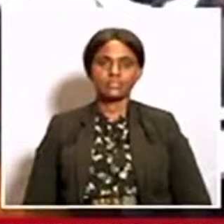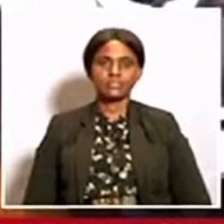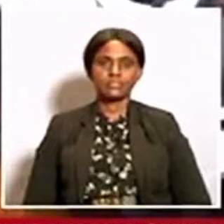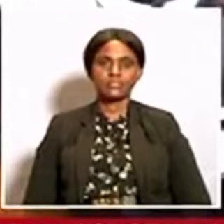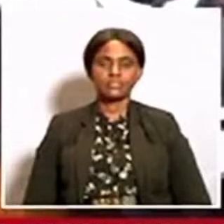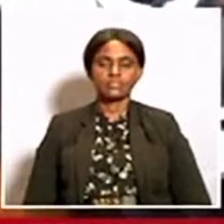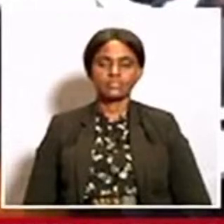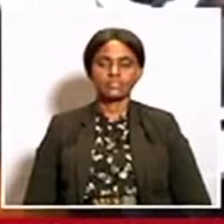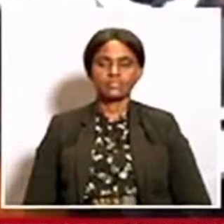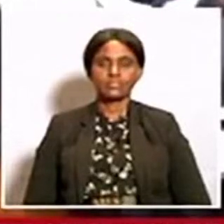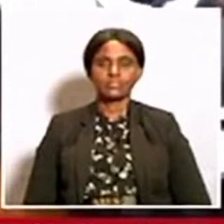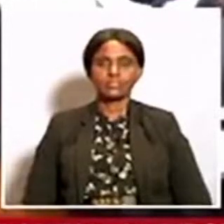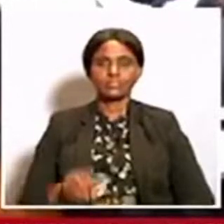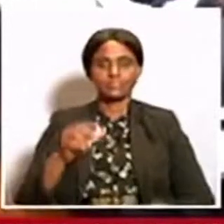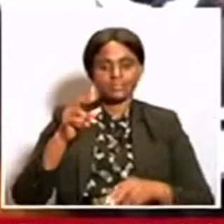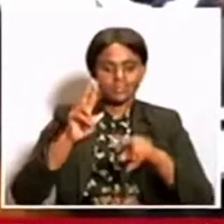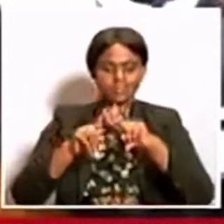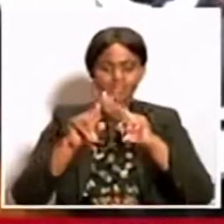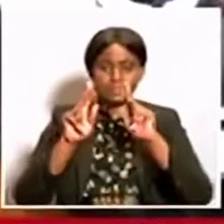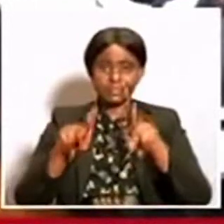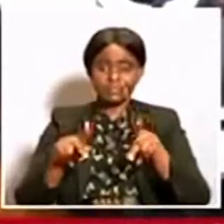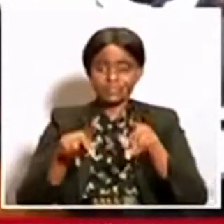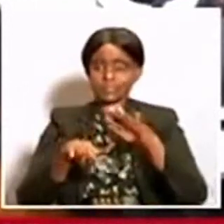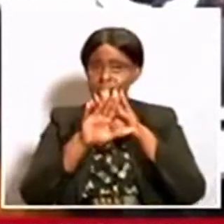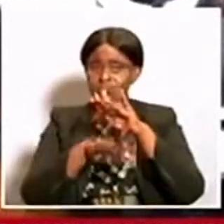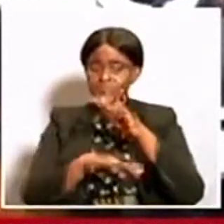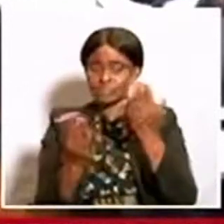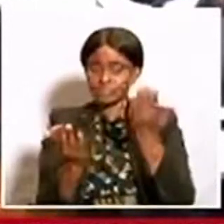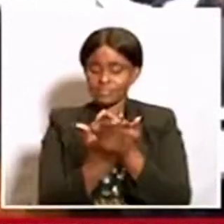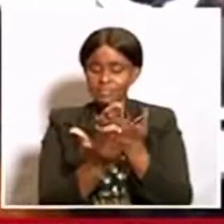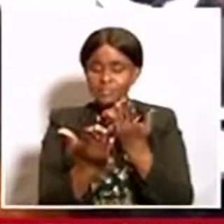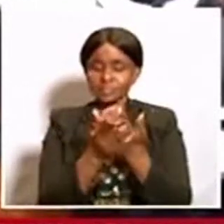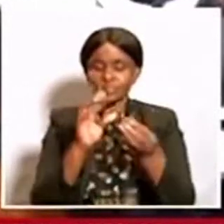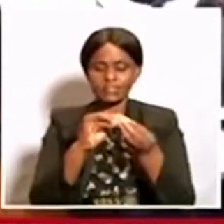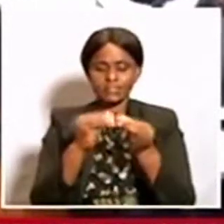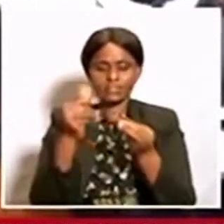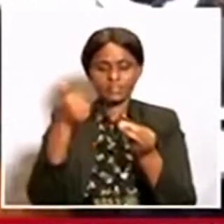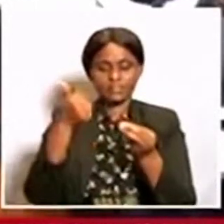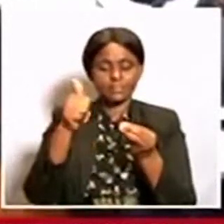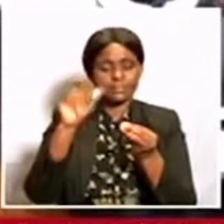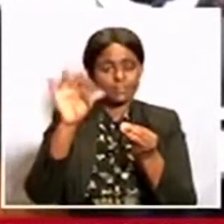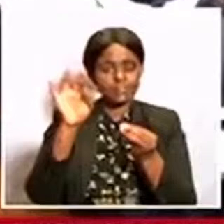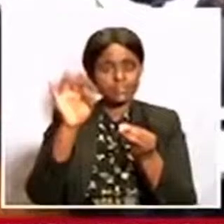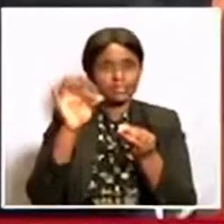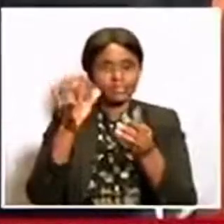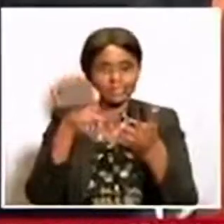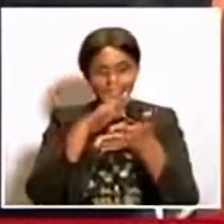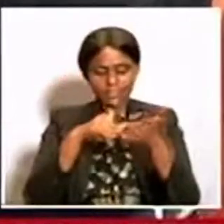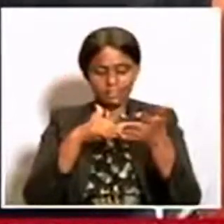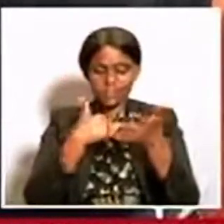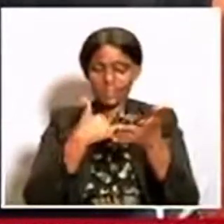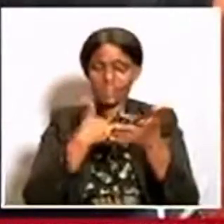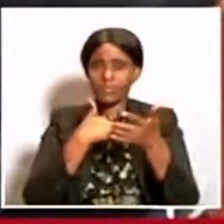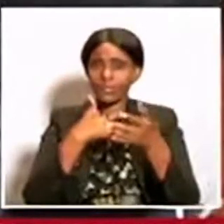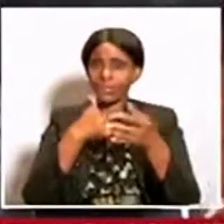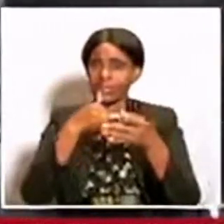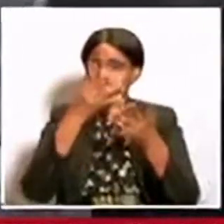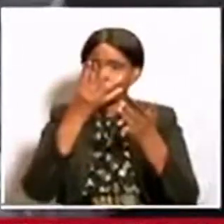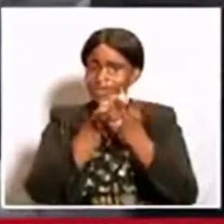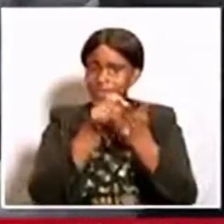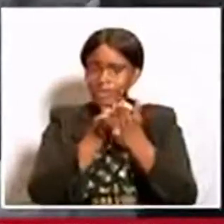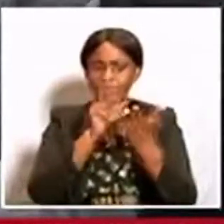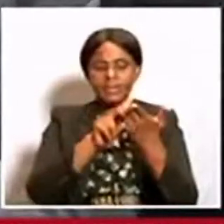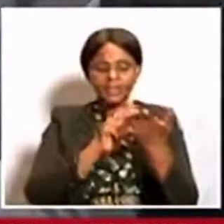Chair, under Appendix 19, there's a sheet that says income and expenditure summarized